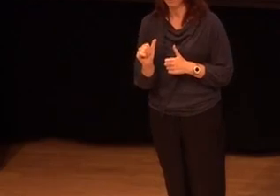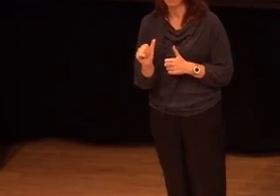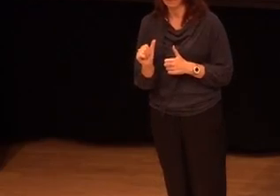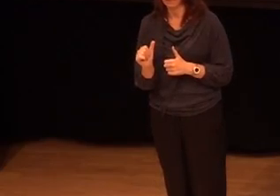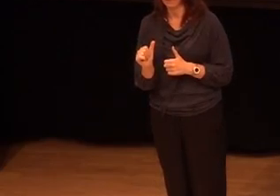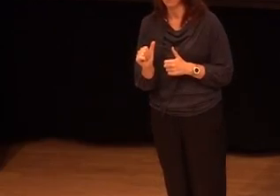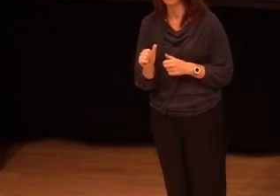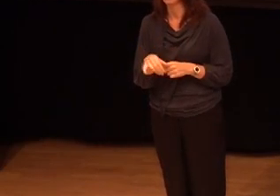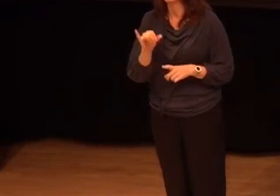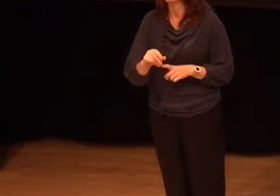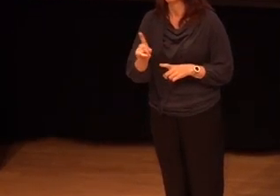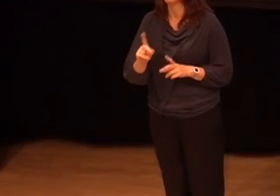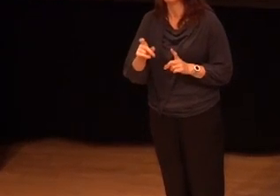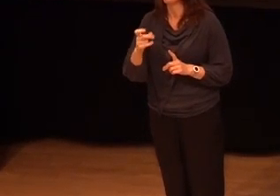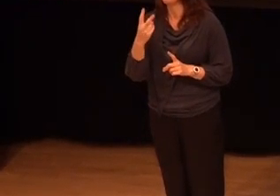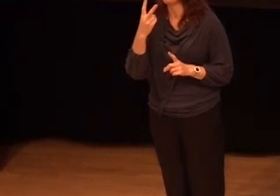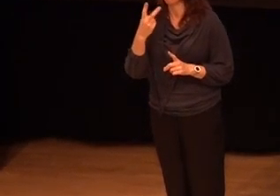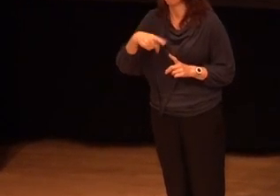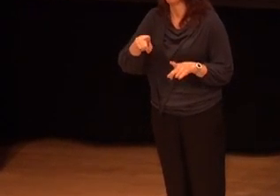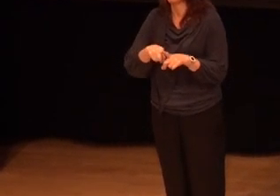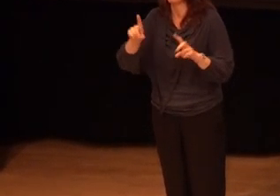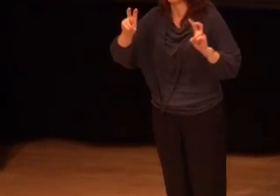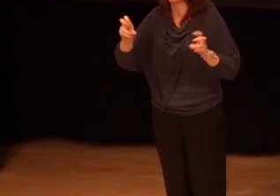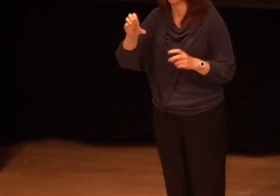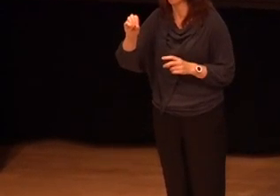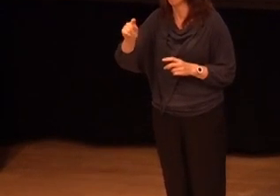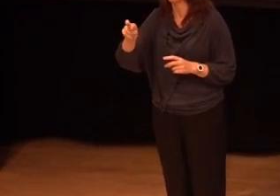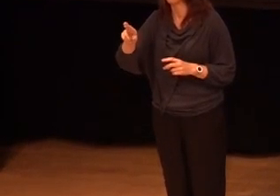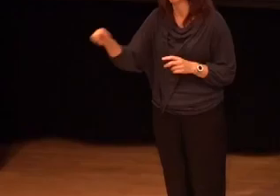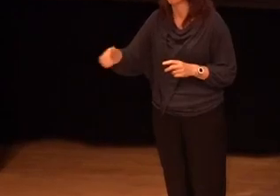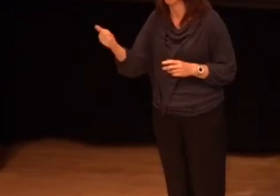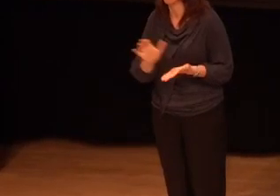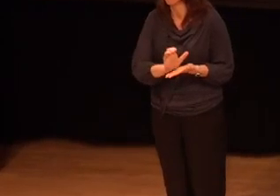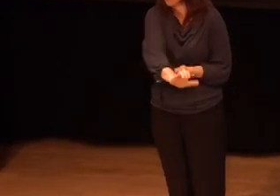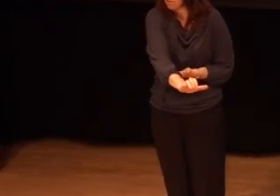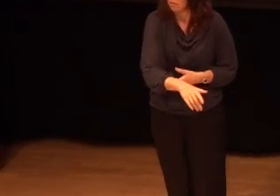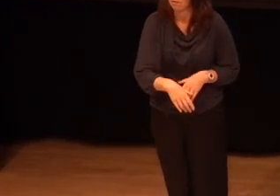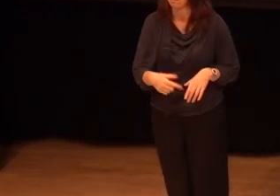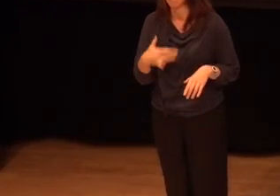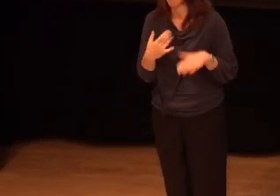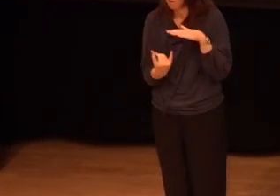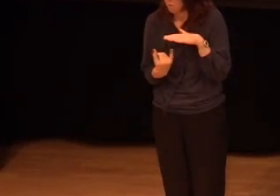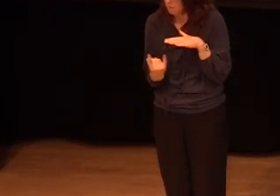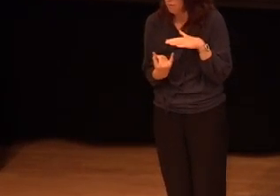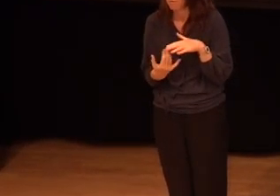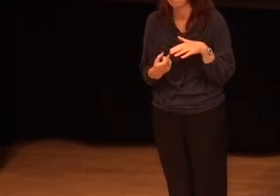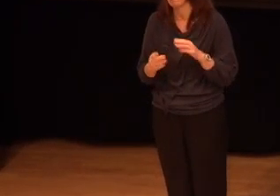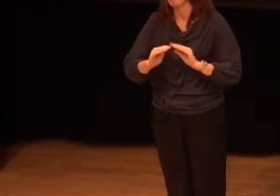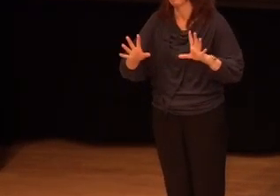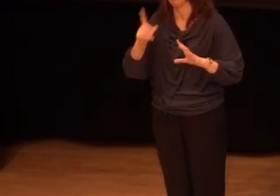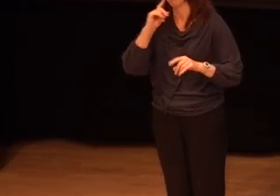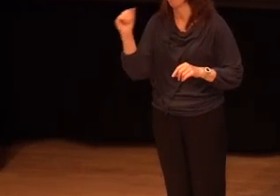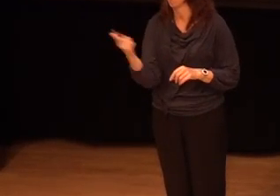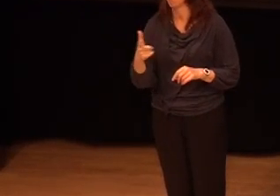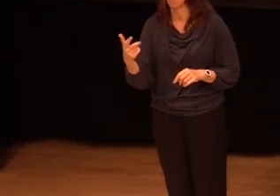other, disabilities stigmatized, you're isolated, left out, that's evident in all three